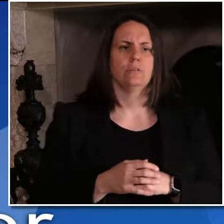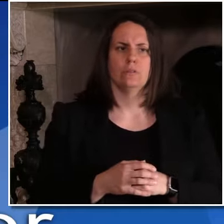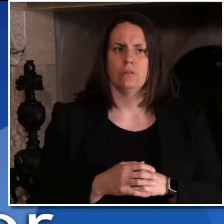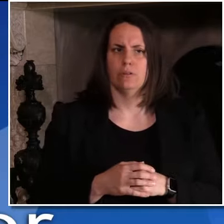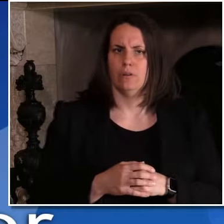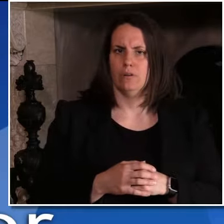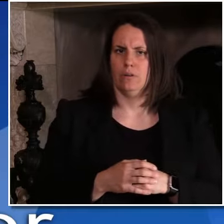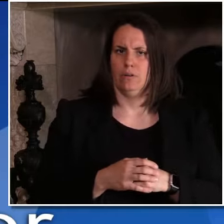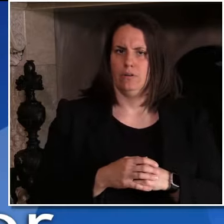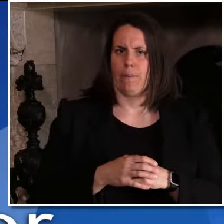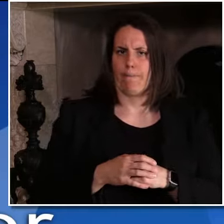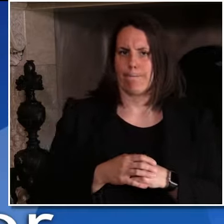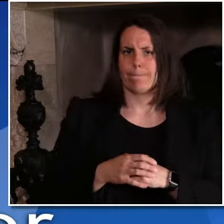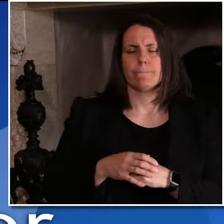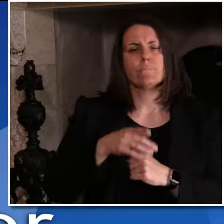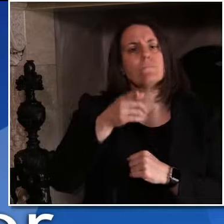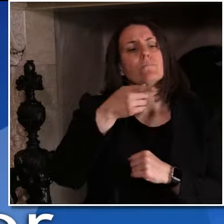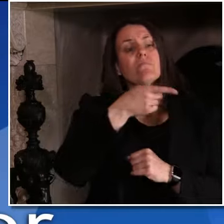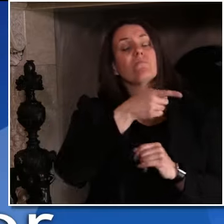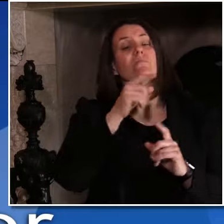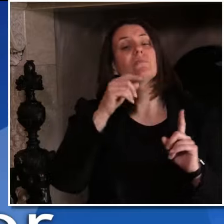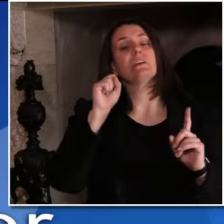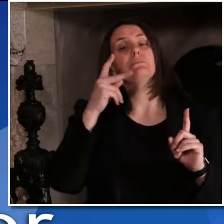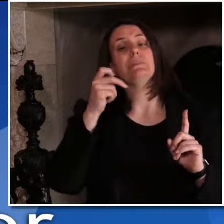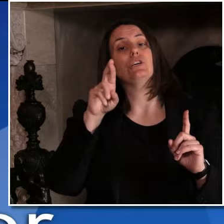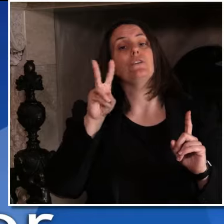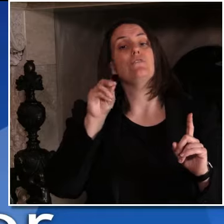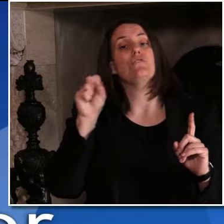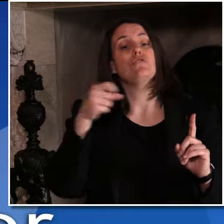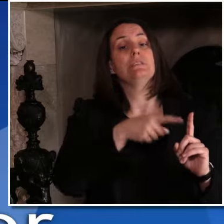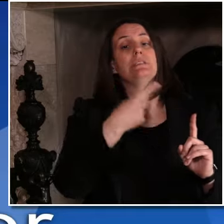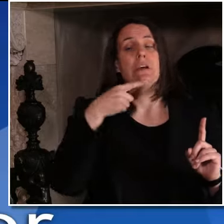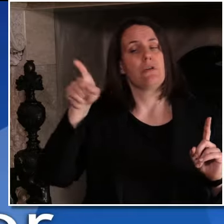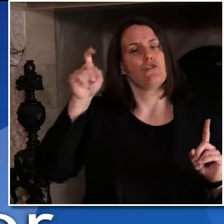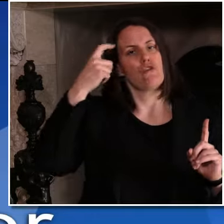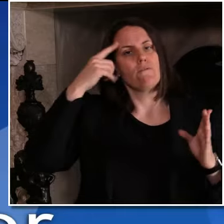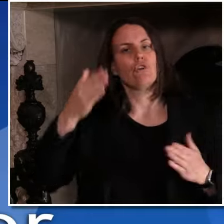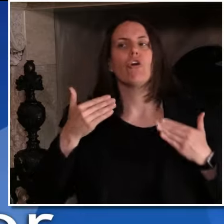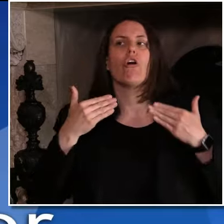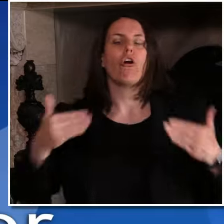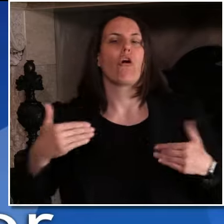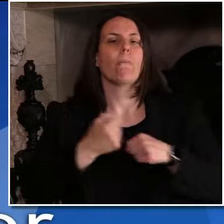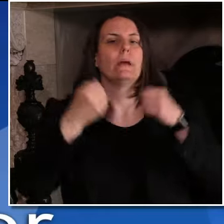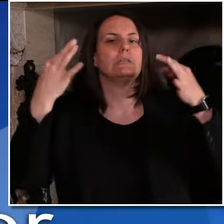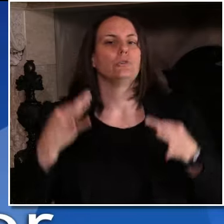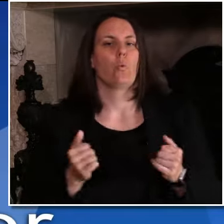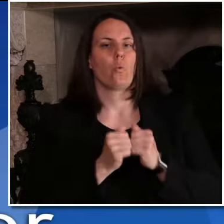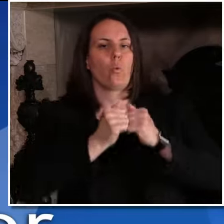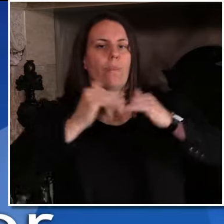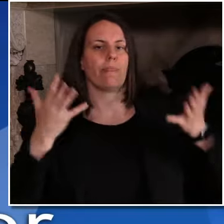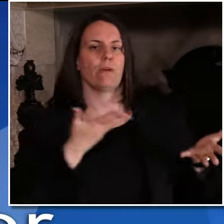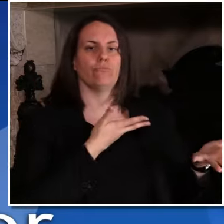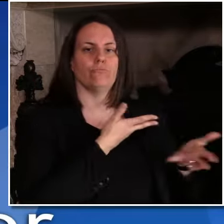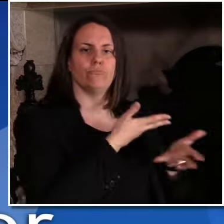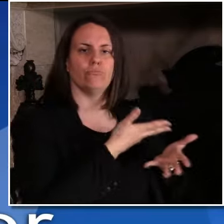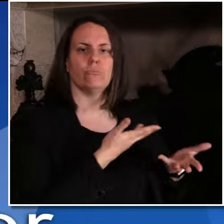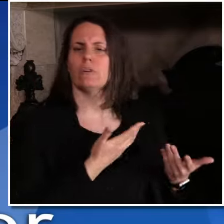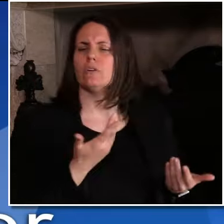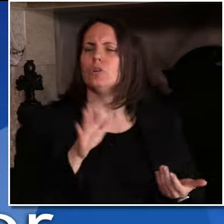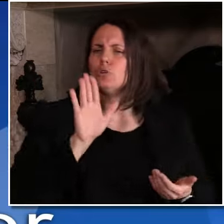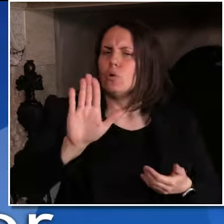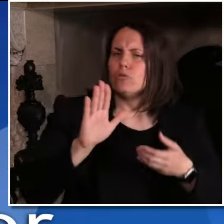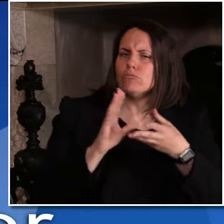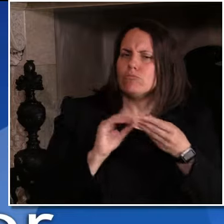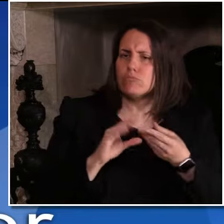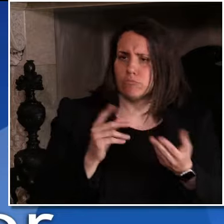So what do you say to that? And do you see the value of having discussions with the Republicans in regards to reopening the state?